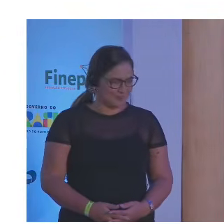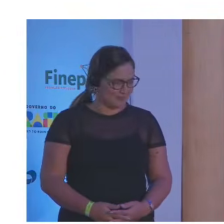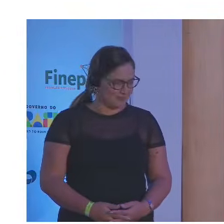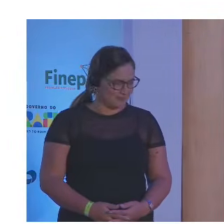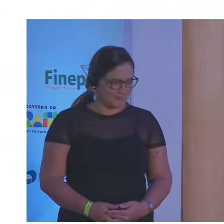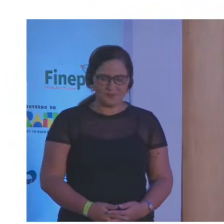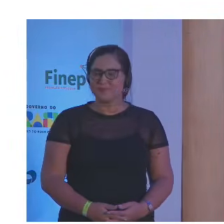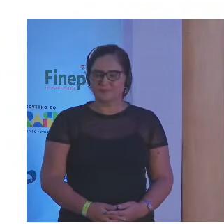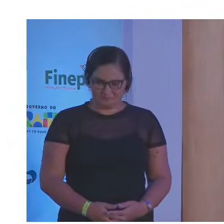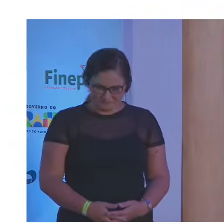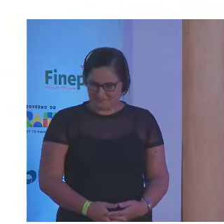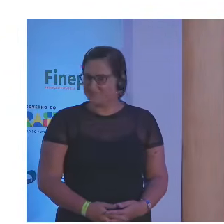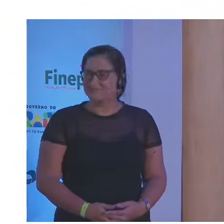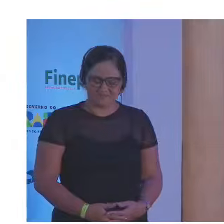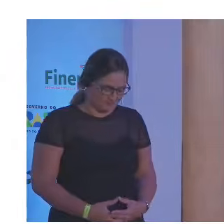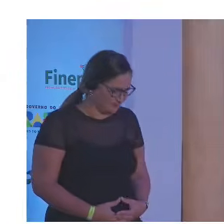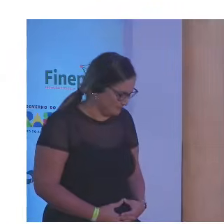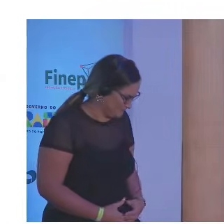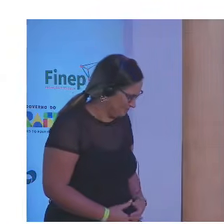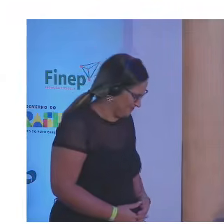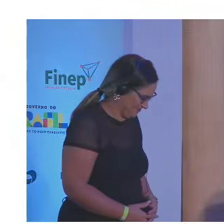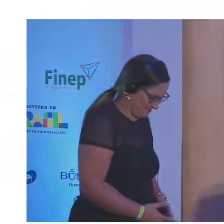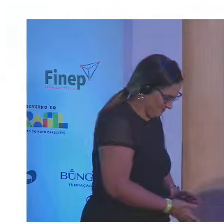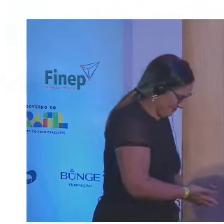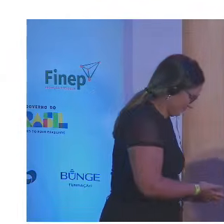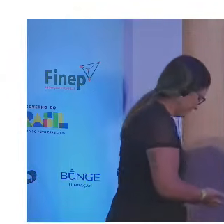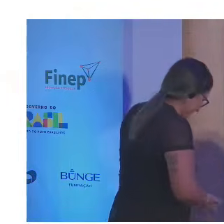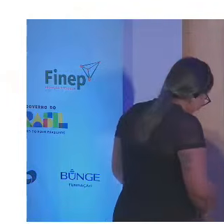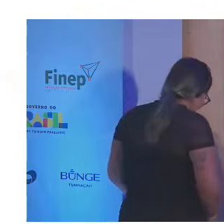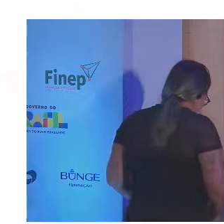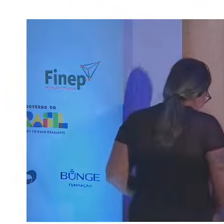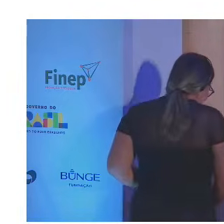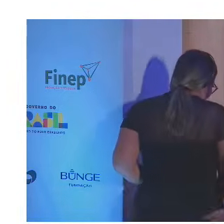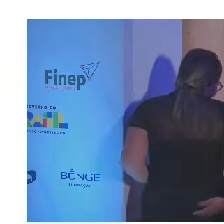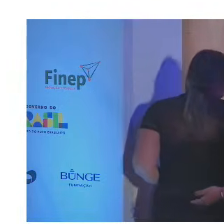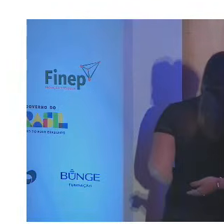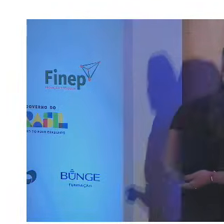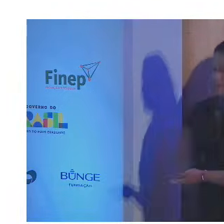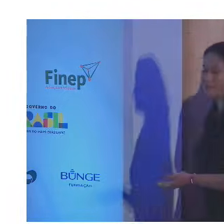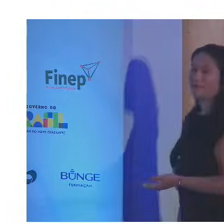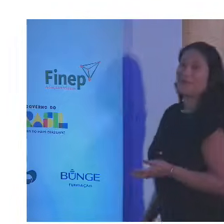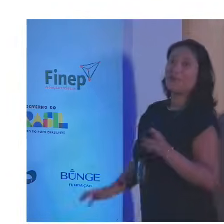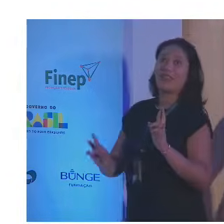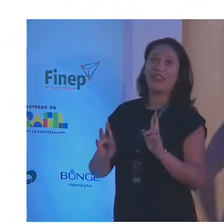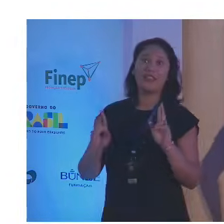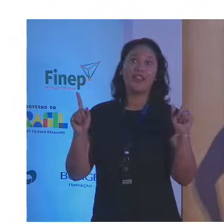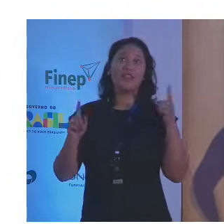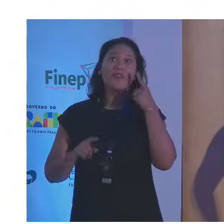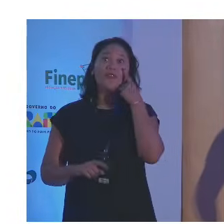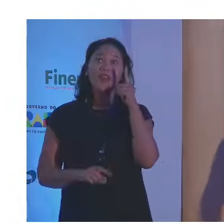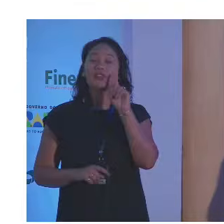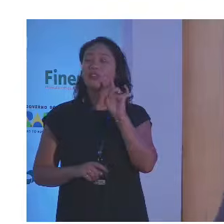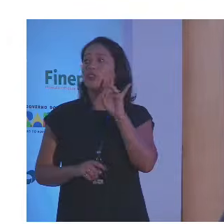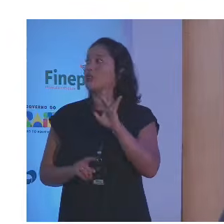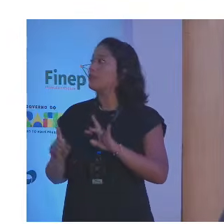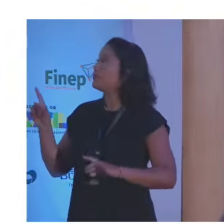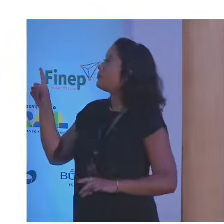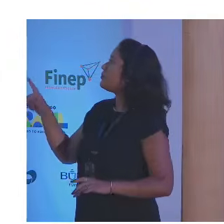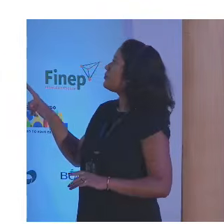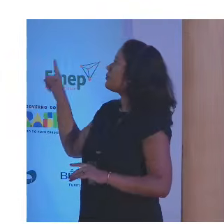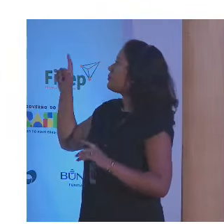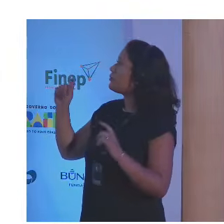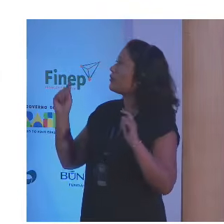If you look at this from a different point of view, just the Holocene, you can see how the carbon dioxide